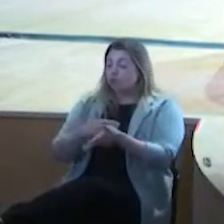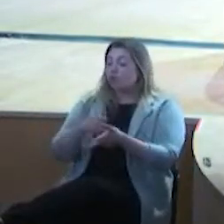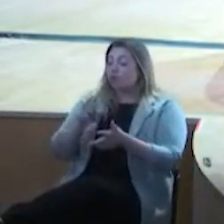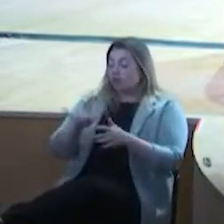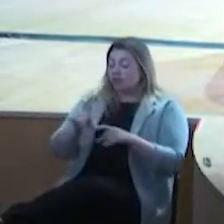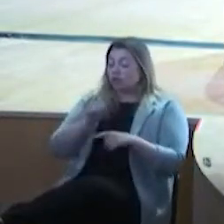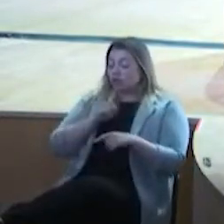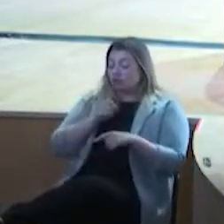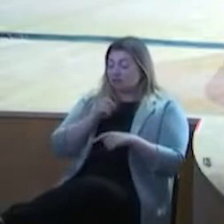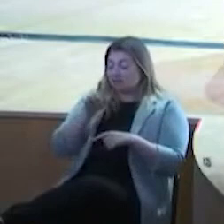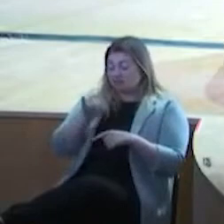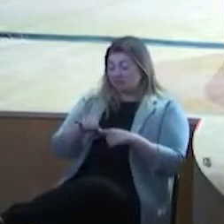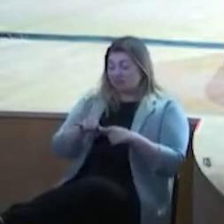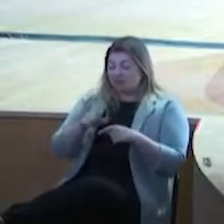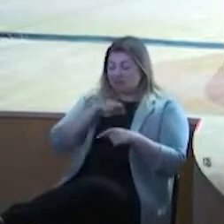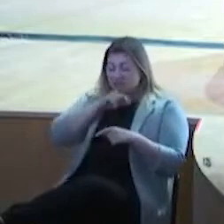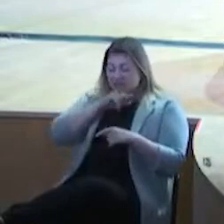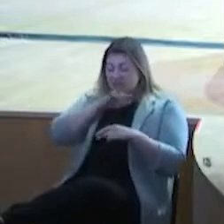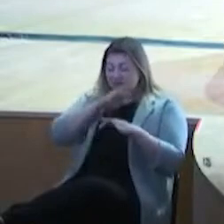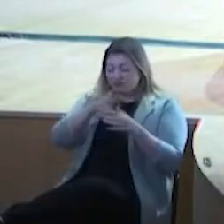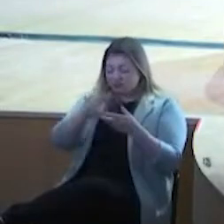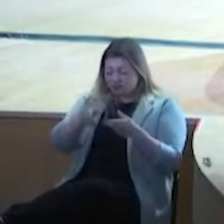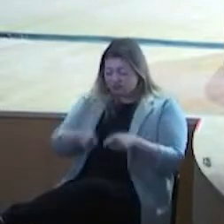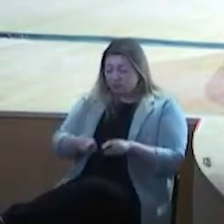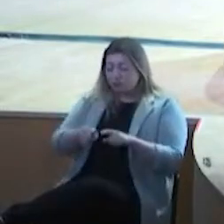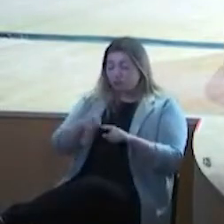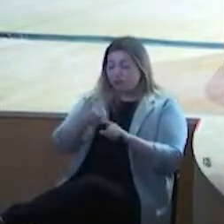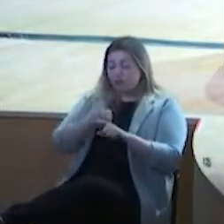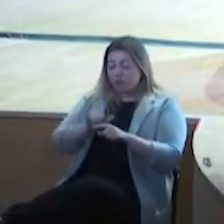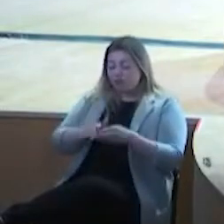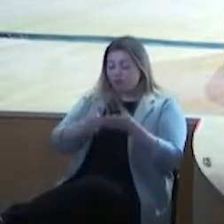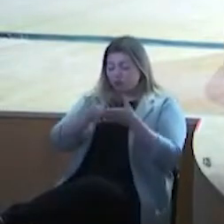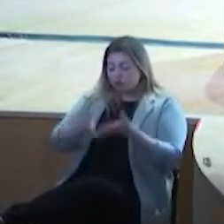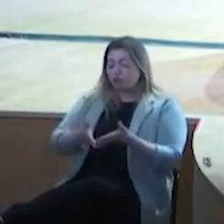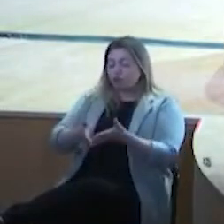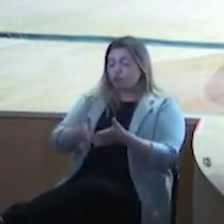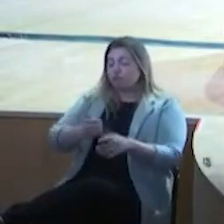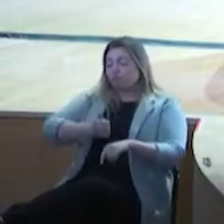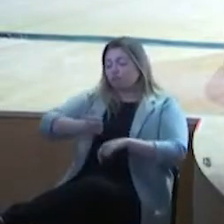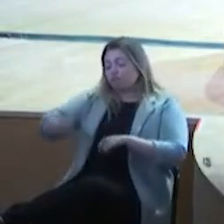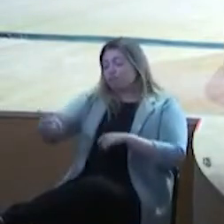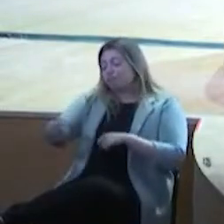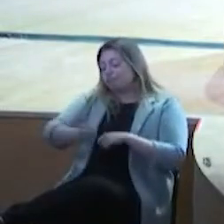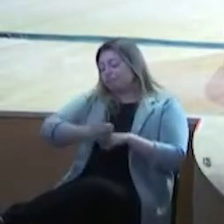comes, the contaminants that come off of these ships, and the potential of